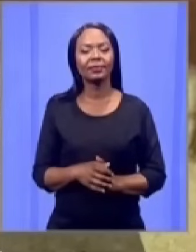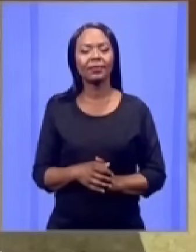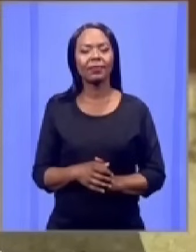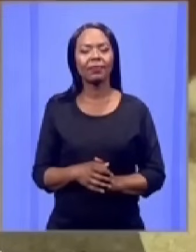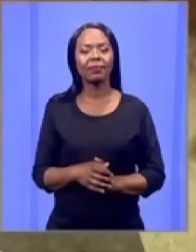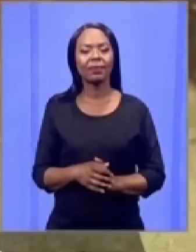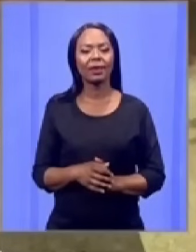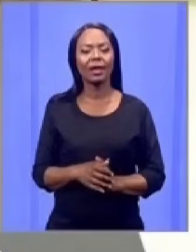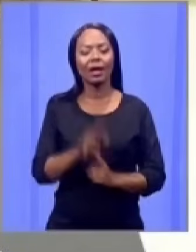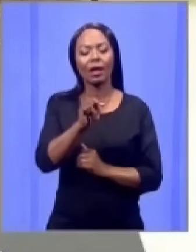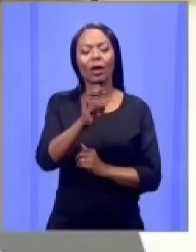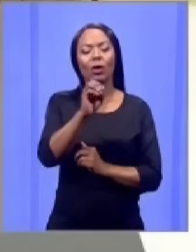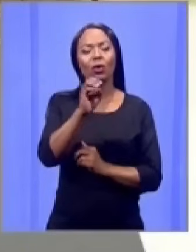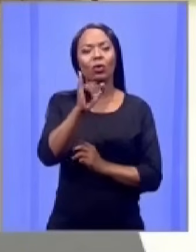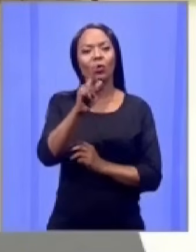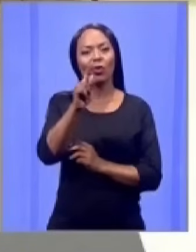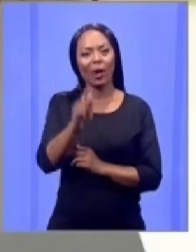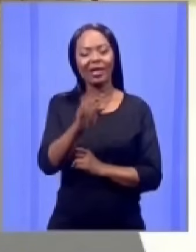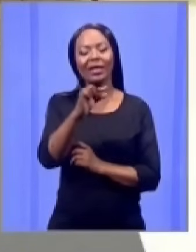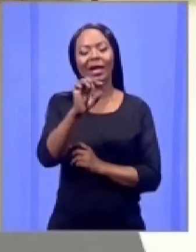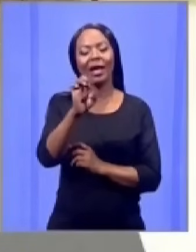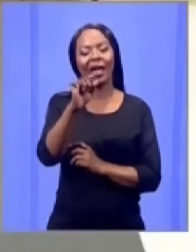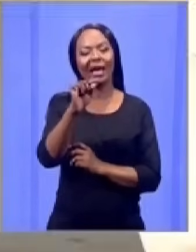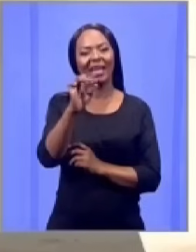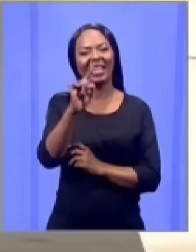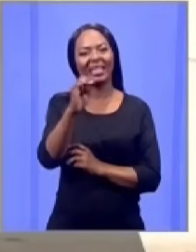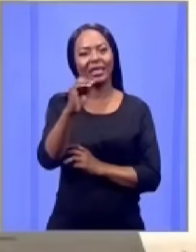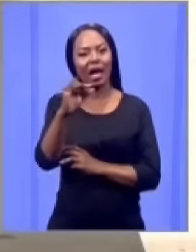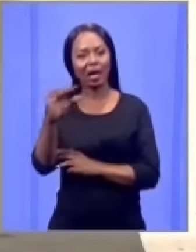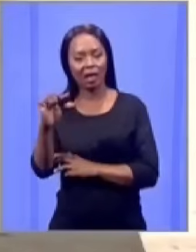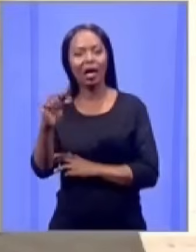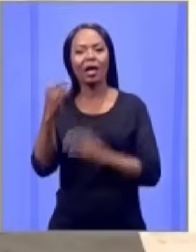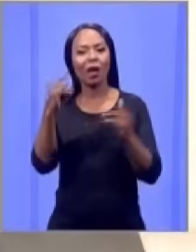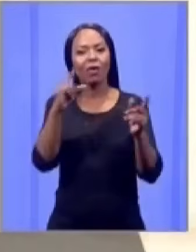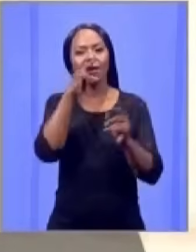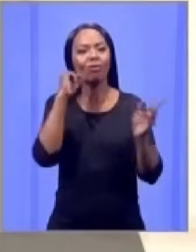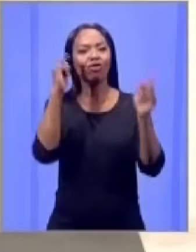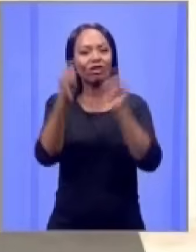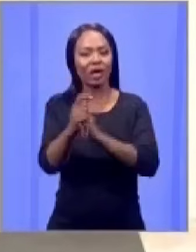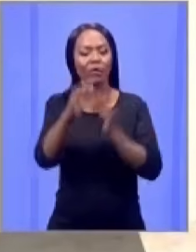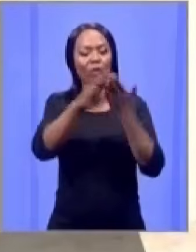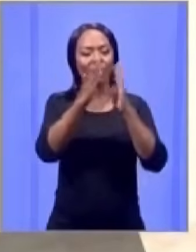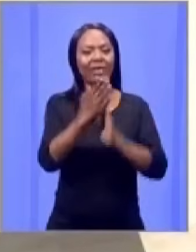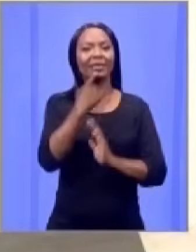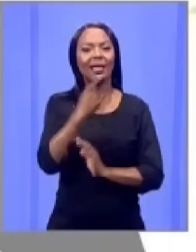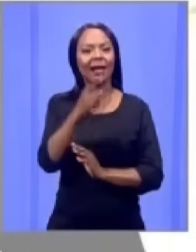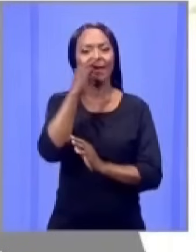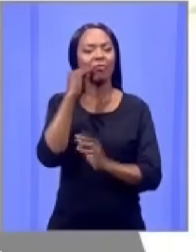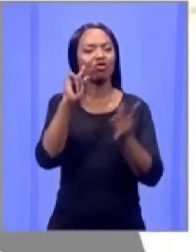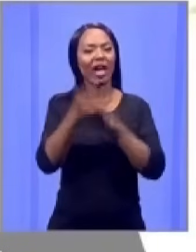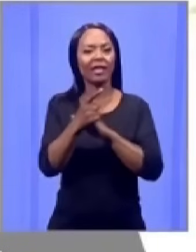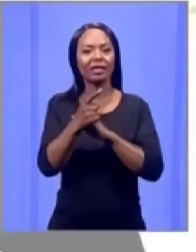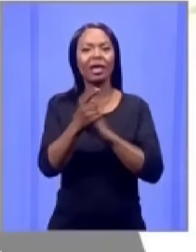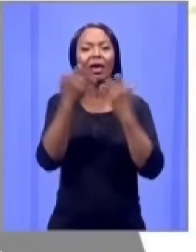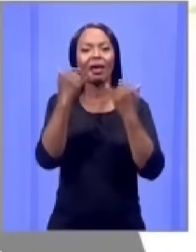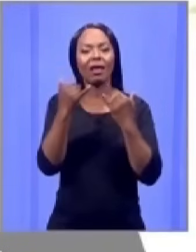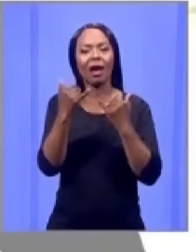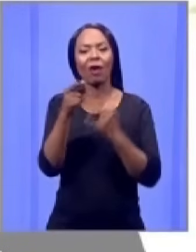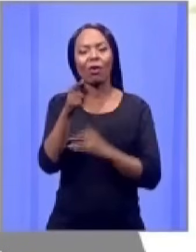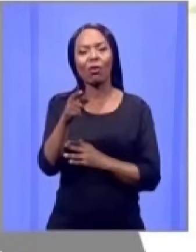Motse wa Noitgedacht o na le matlo a ka nna 300 baagi ba ikuela gore motse wa bona o bidiwe Makgalwane ga gona ka go tlhalosetsa